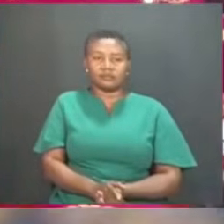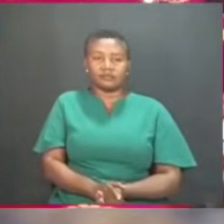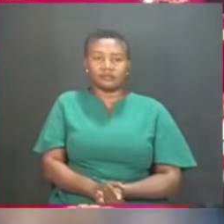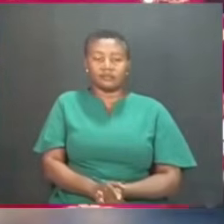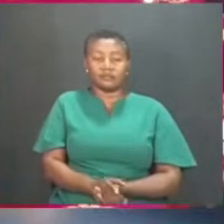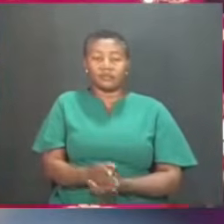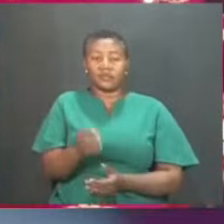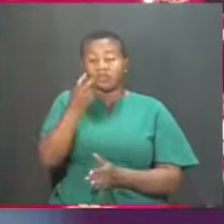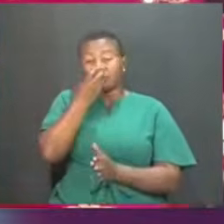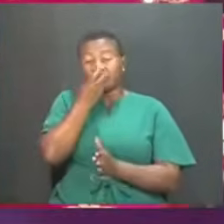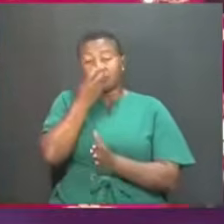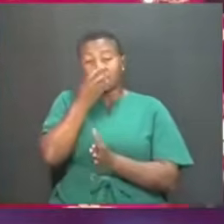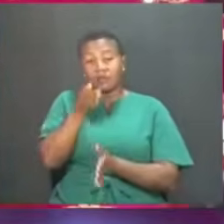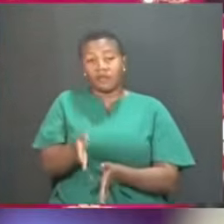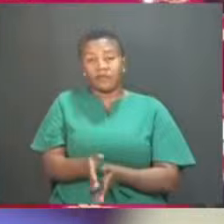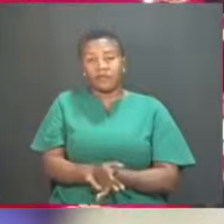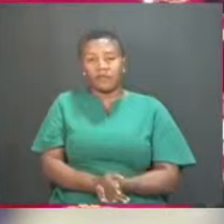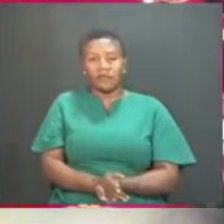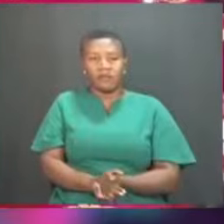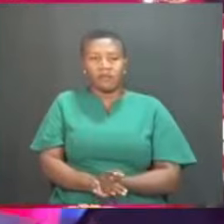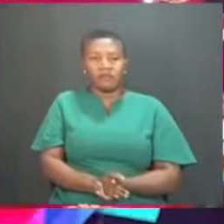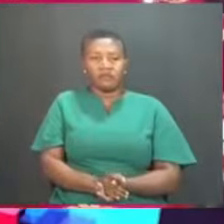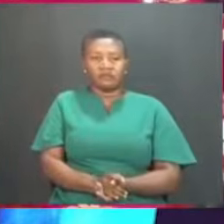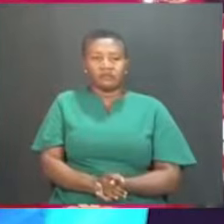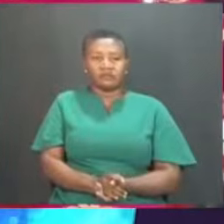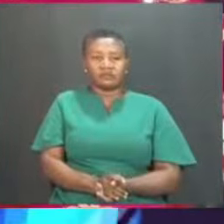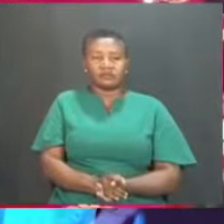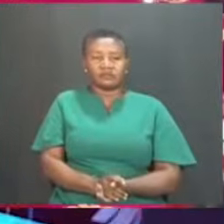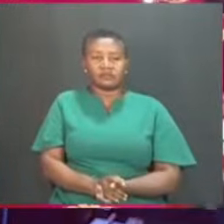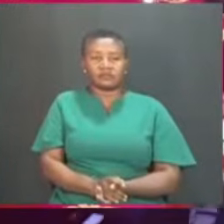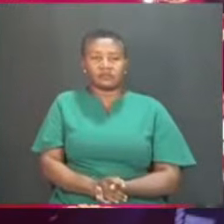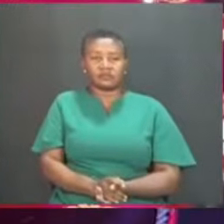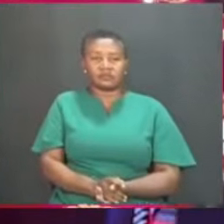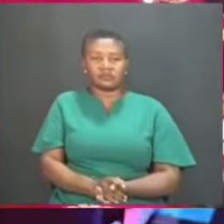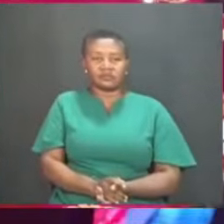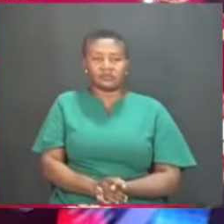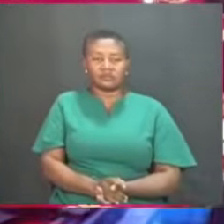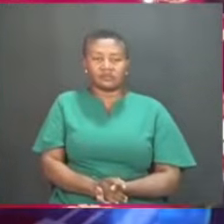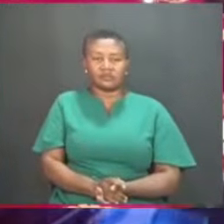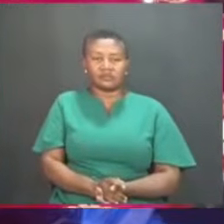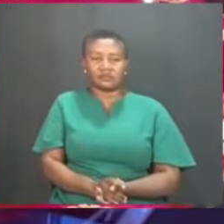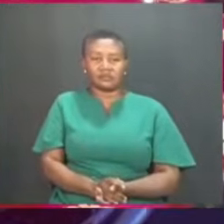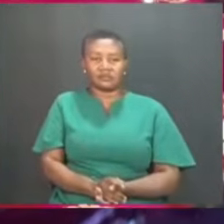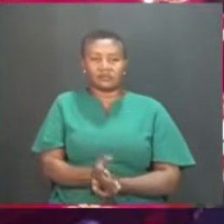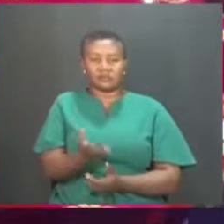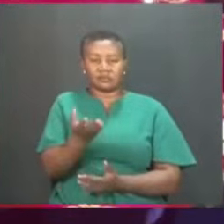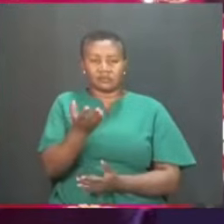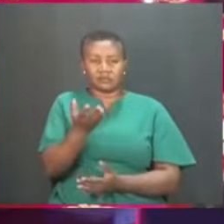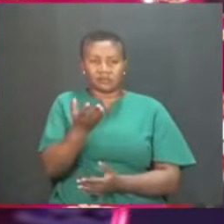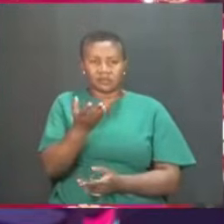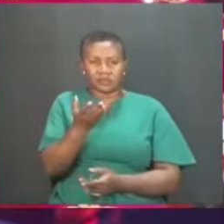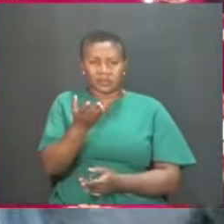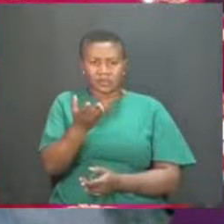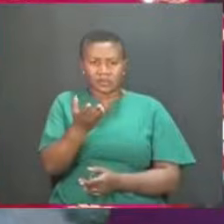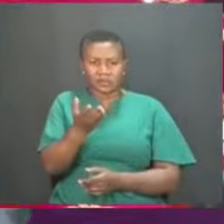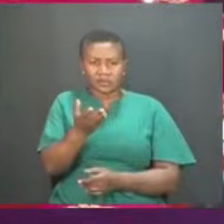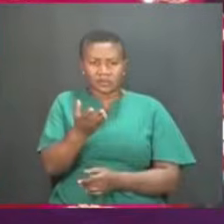Mr. Speaker. Just a minute. He's pointing, drawing my attention to something.